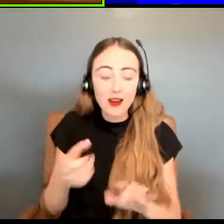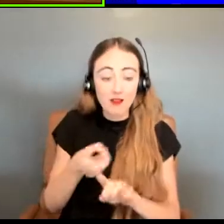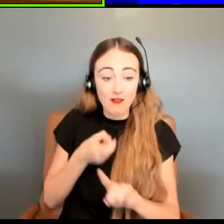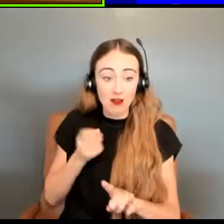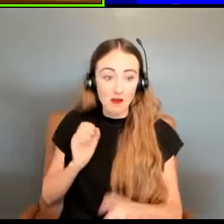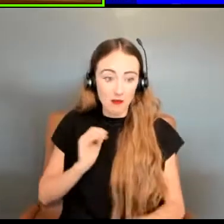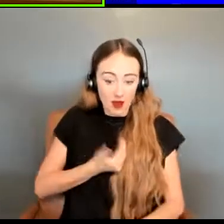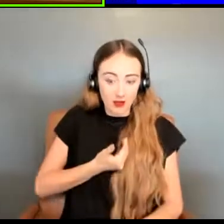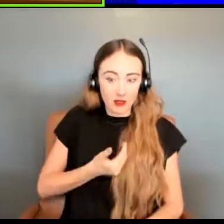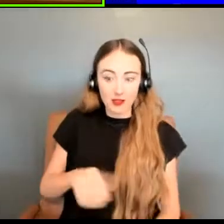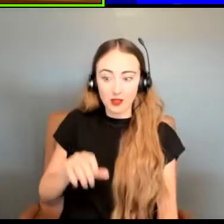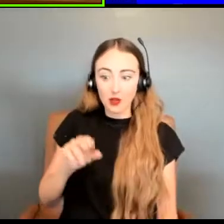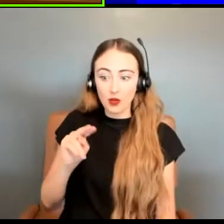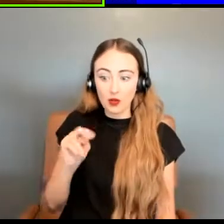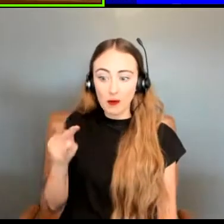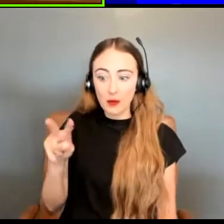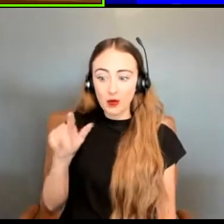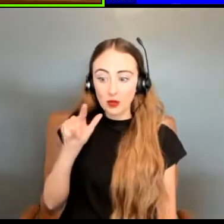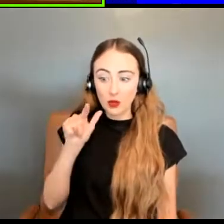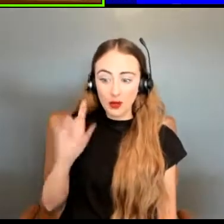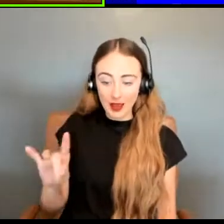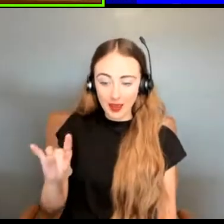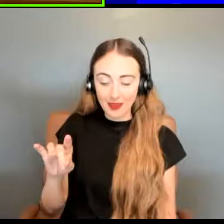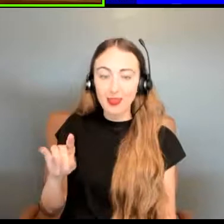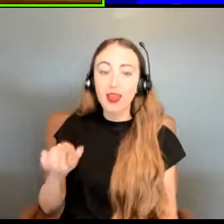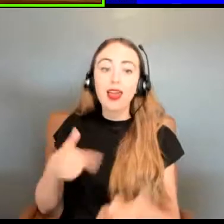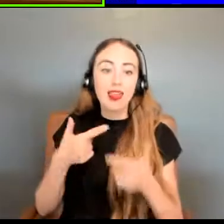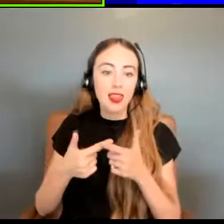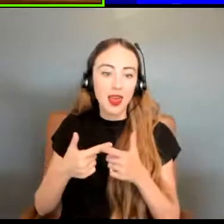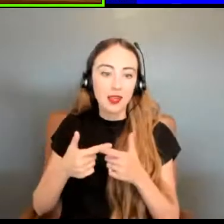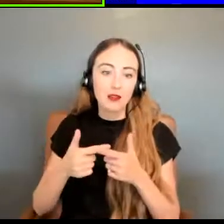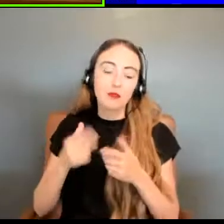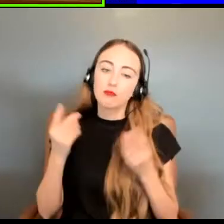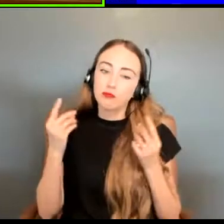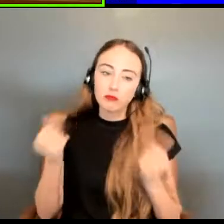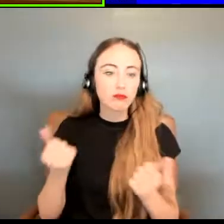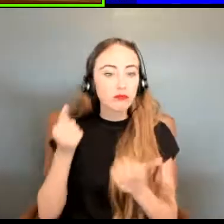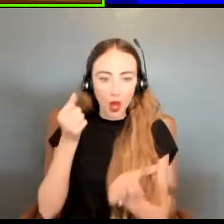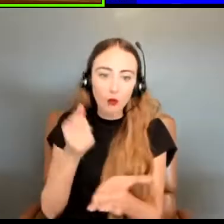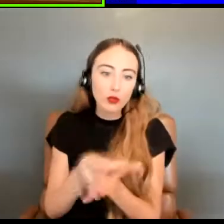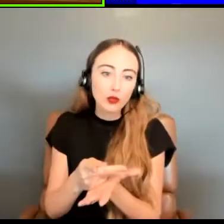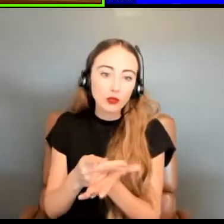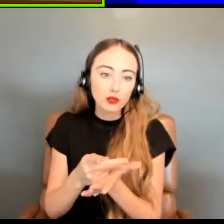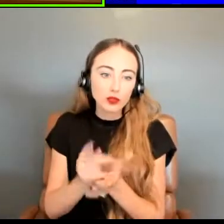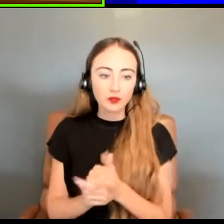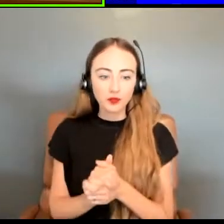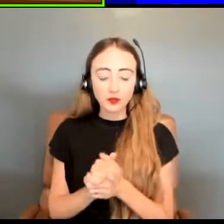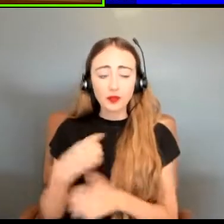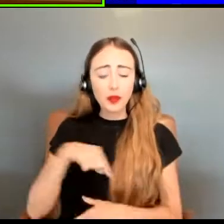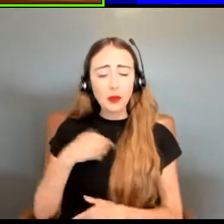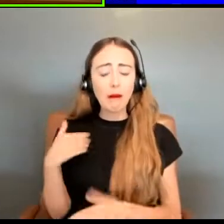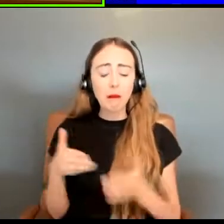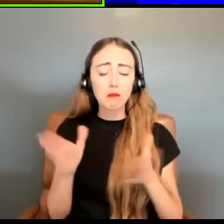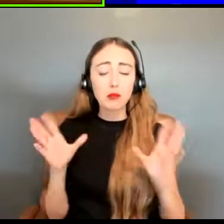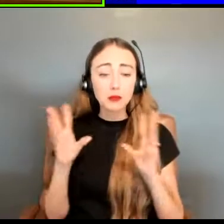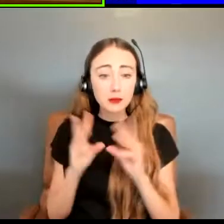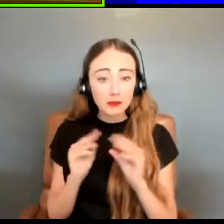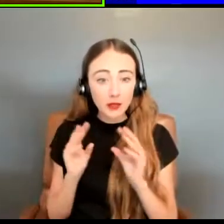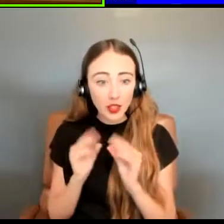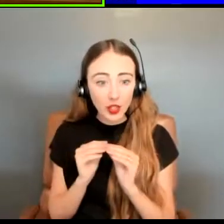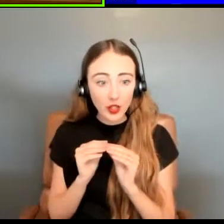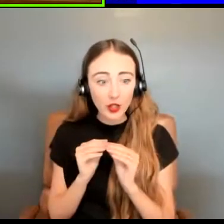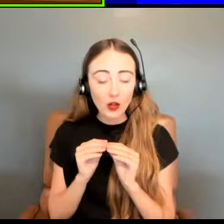November 28th. The resolution will be deemed approved. The committee of the whole held a public hearing,